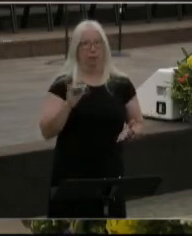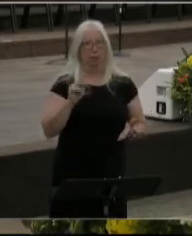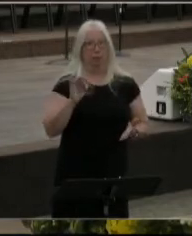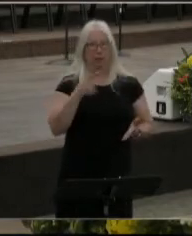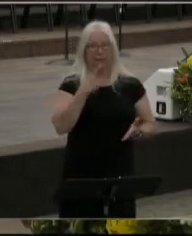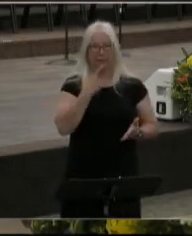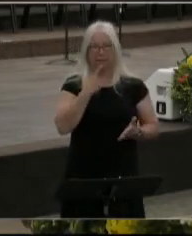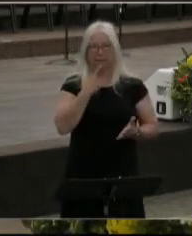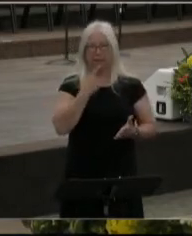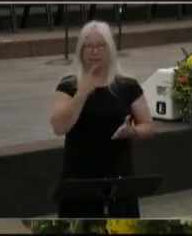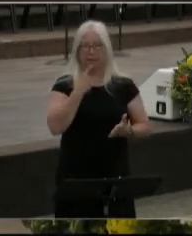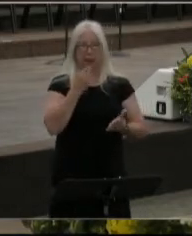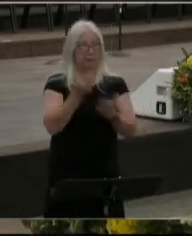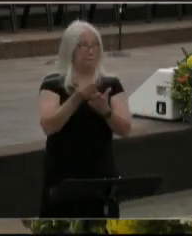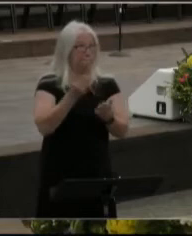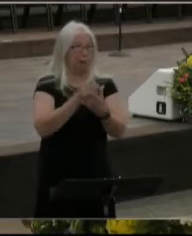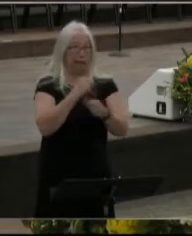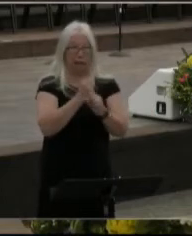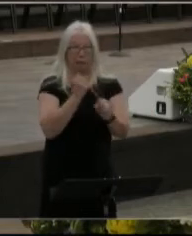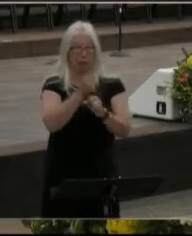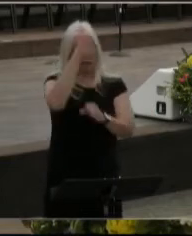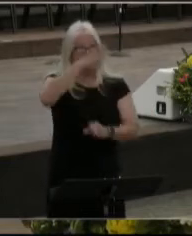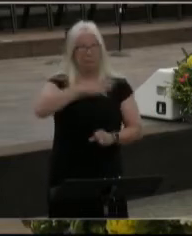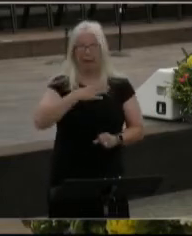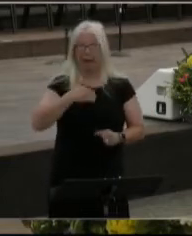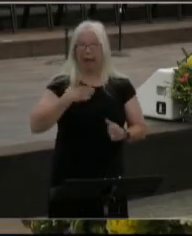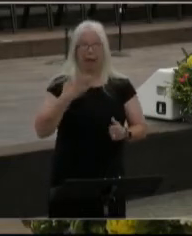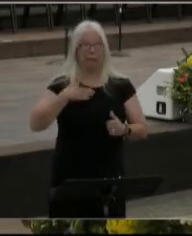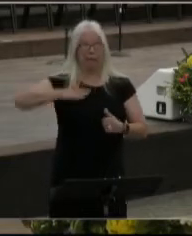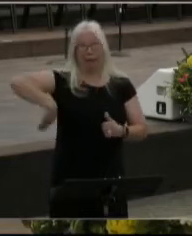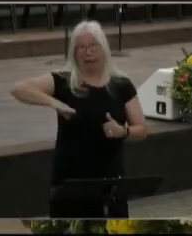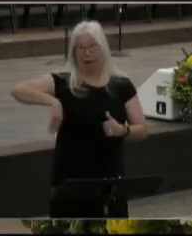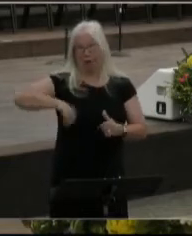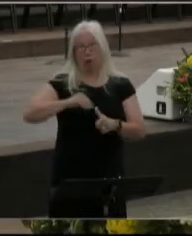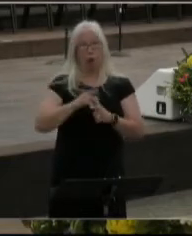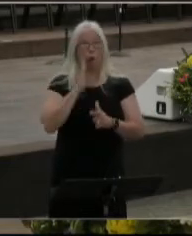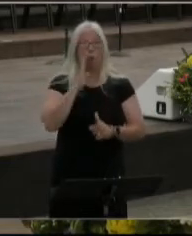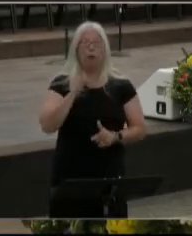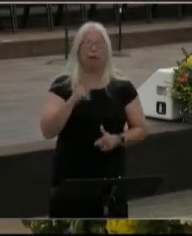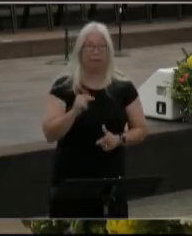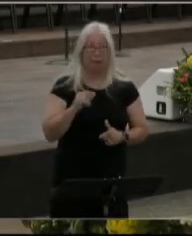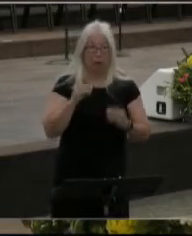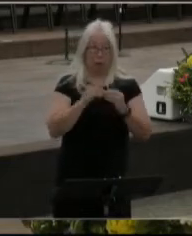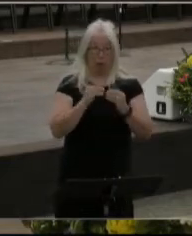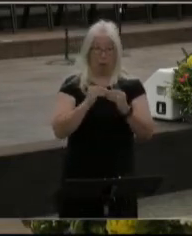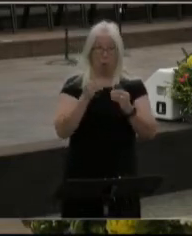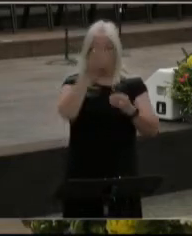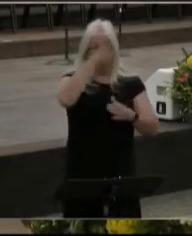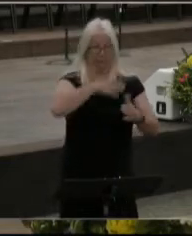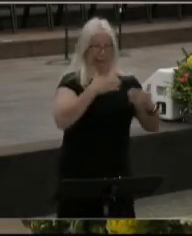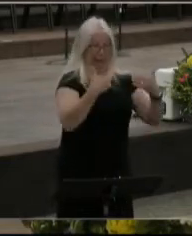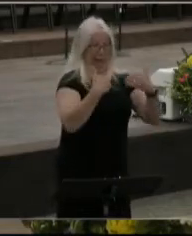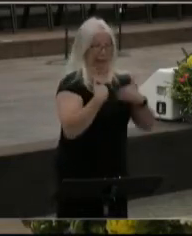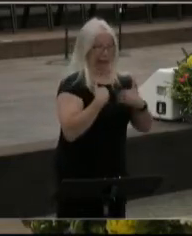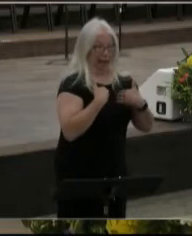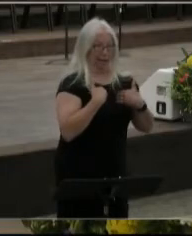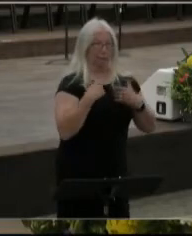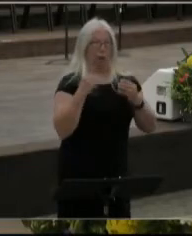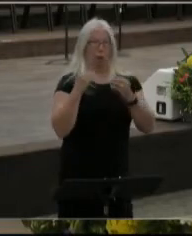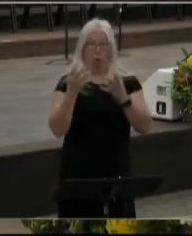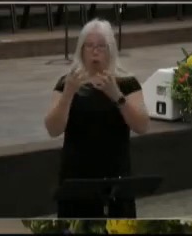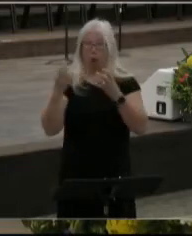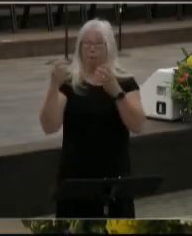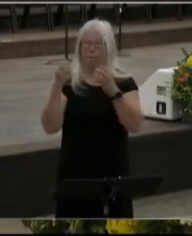this. He said, money never made a man happy yet, nor will it. The more a man has, the more a man